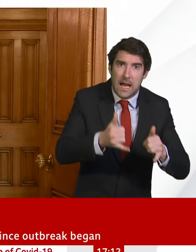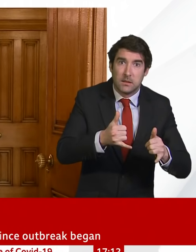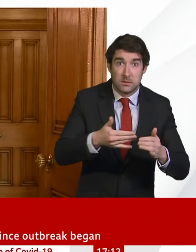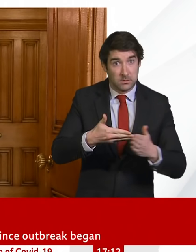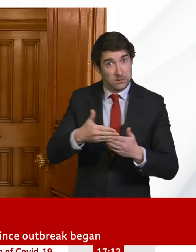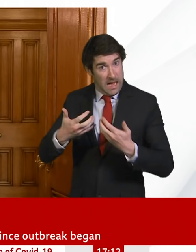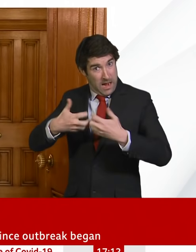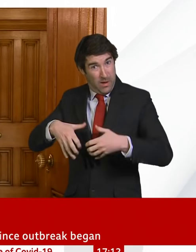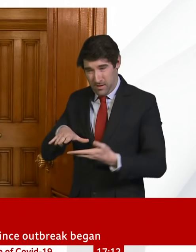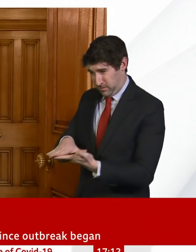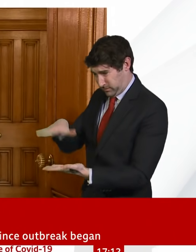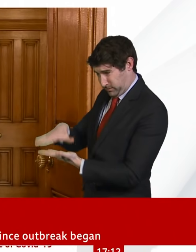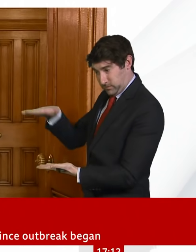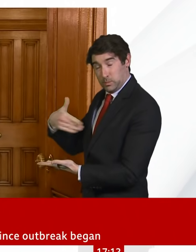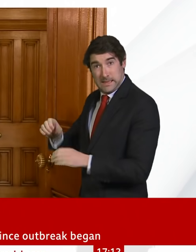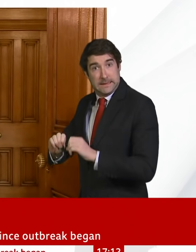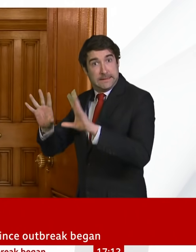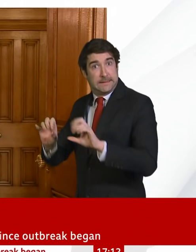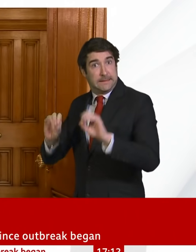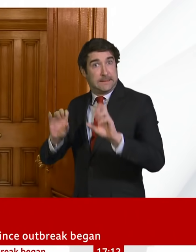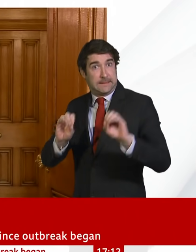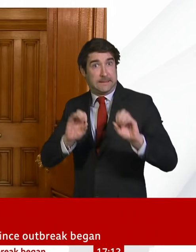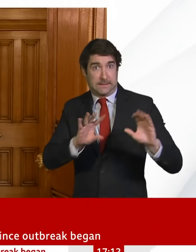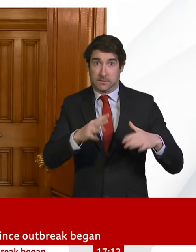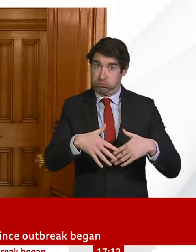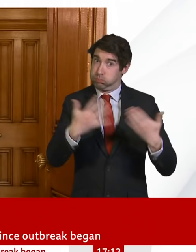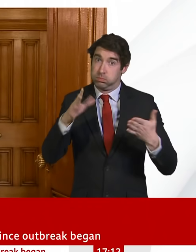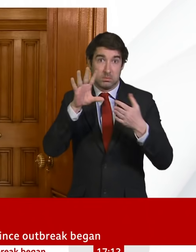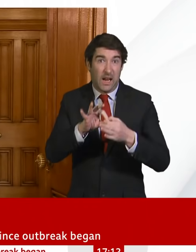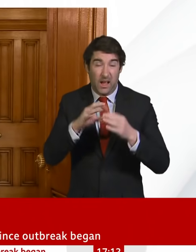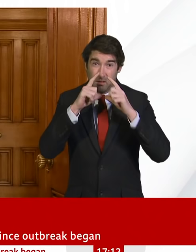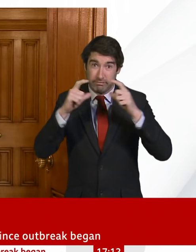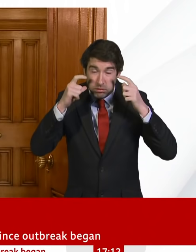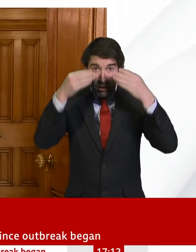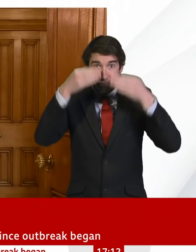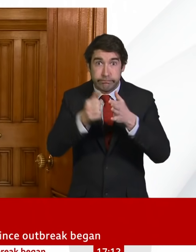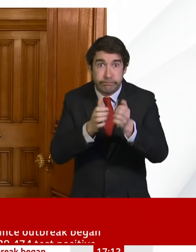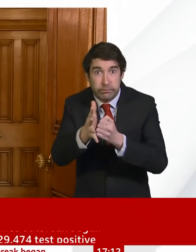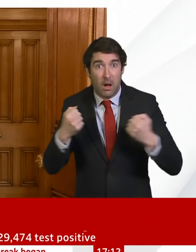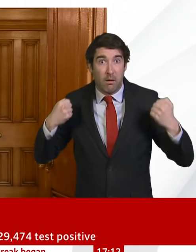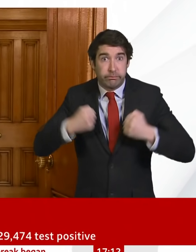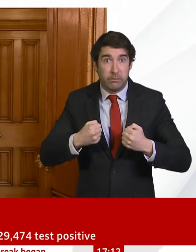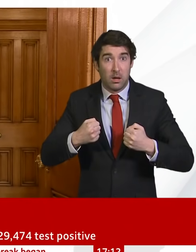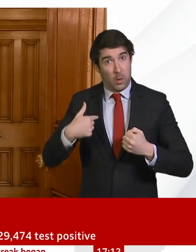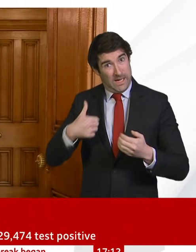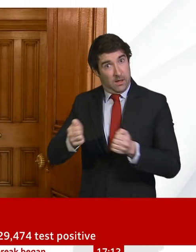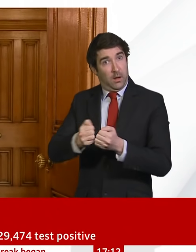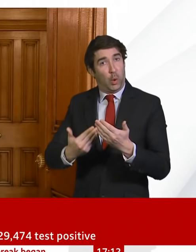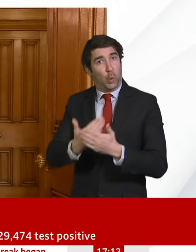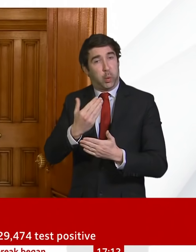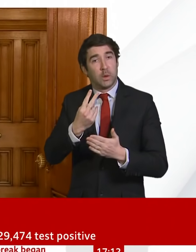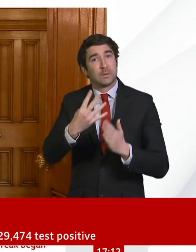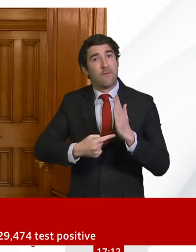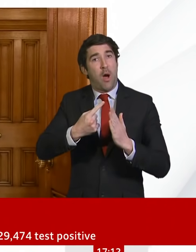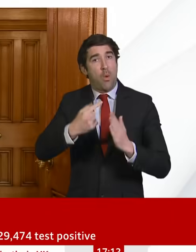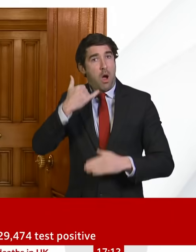course, we will continue to do more and work to make sure that PHE is available. As you know, there is a hotline which is available, 24-hour hotline